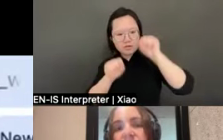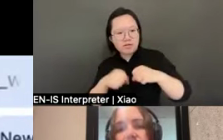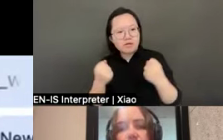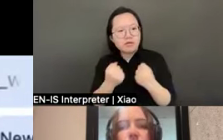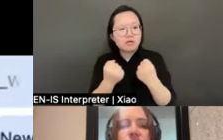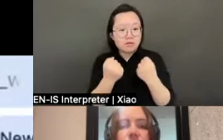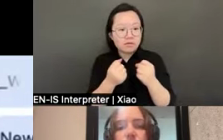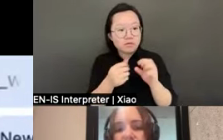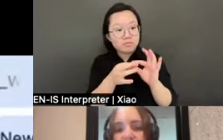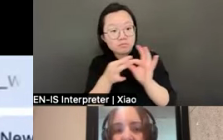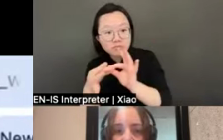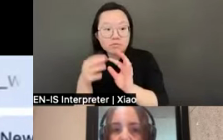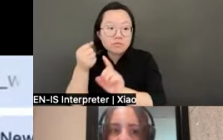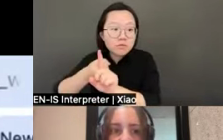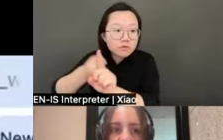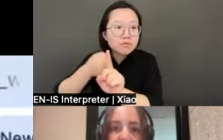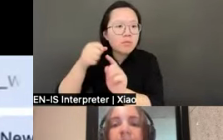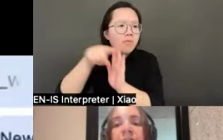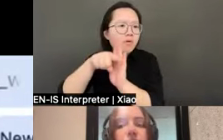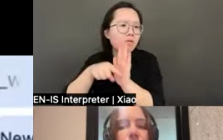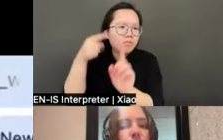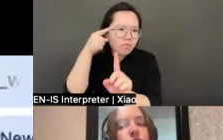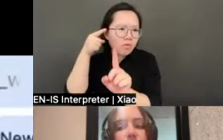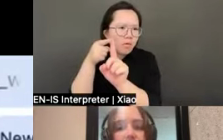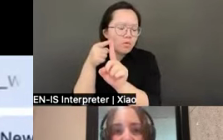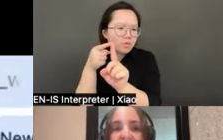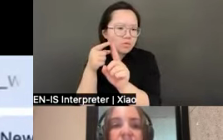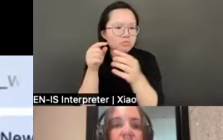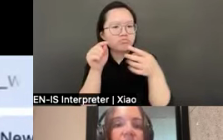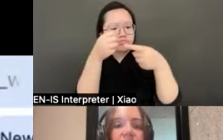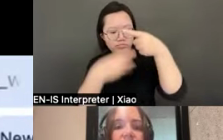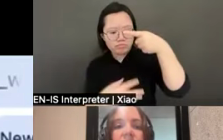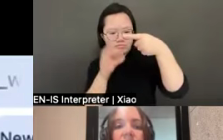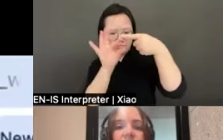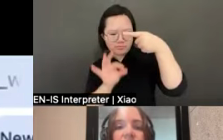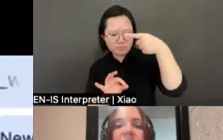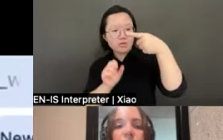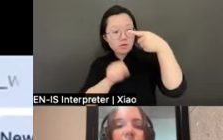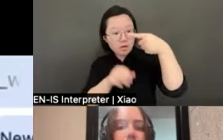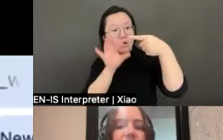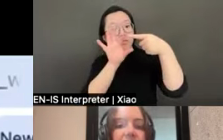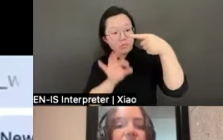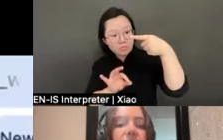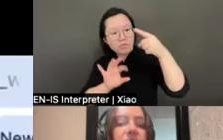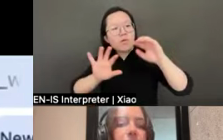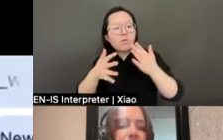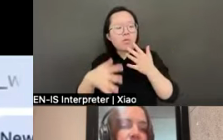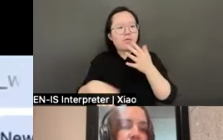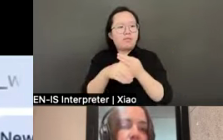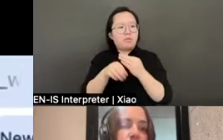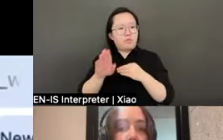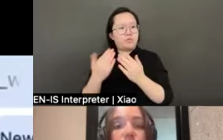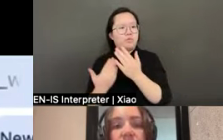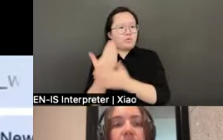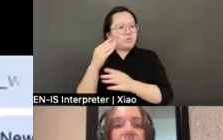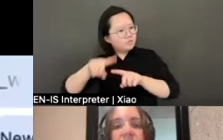and advocacy goals and to the different focus areas. So you can also be creative here and decide to implement activities that make